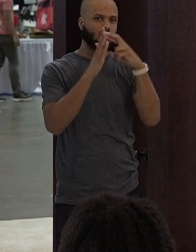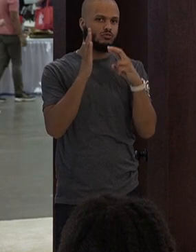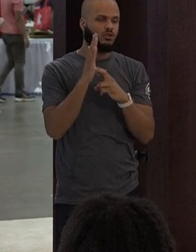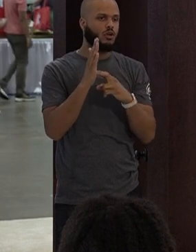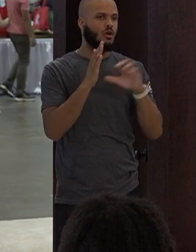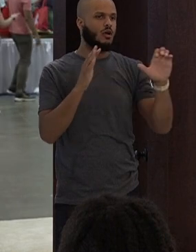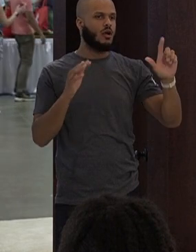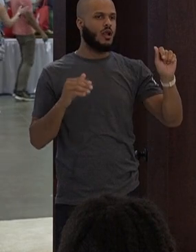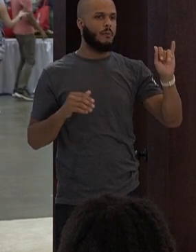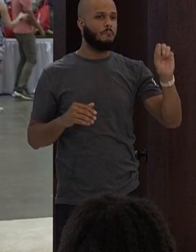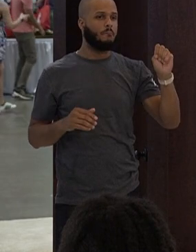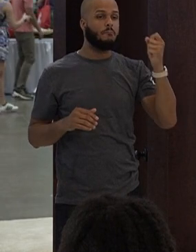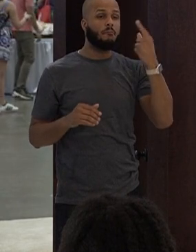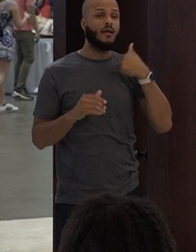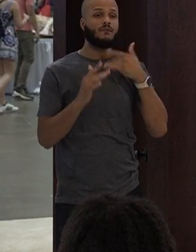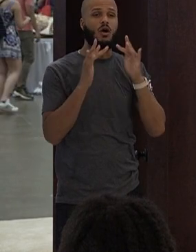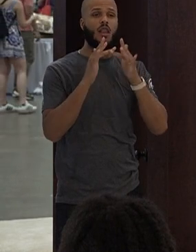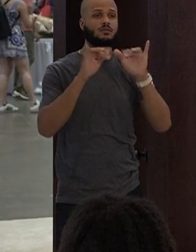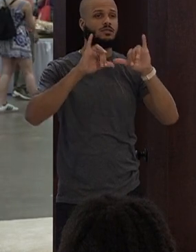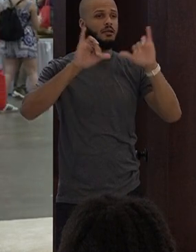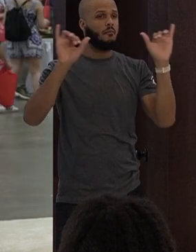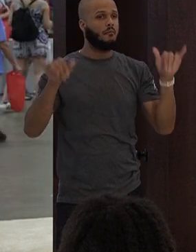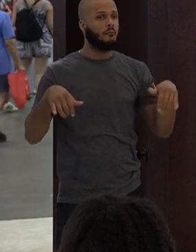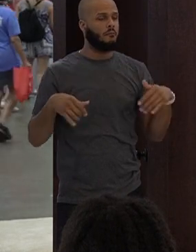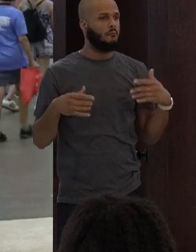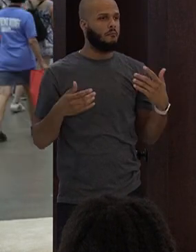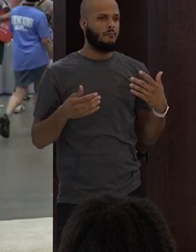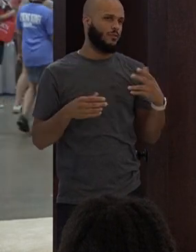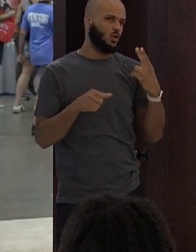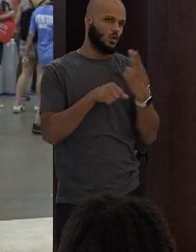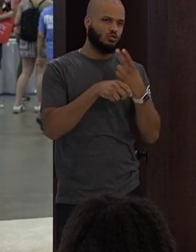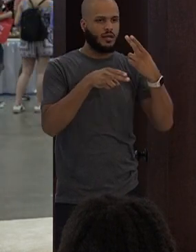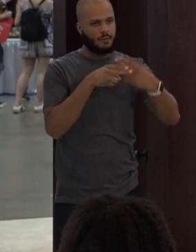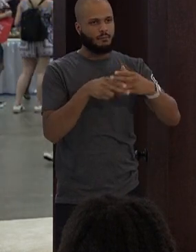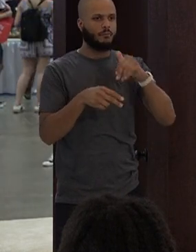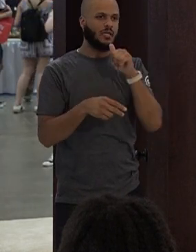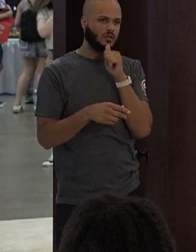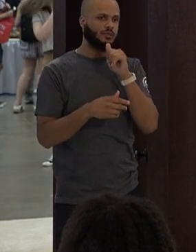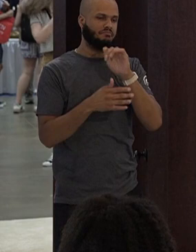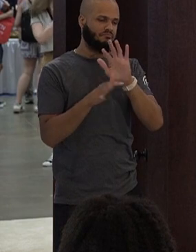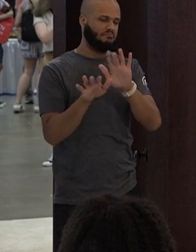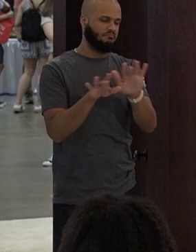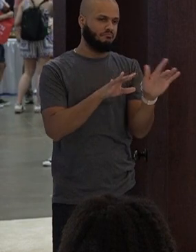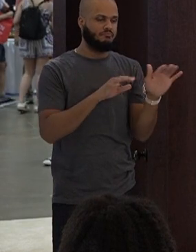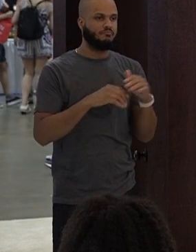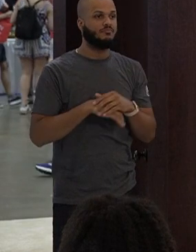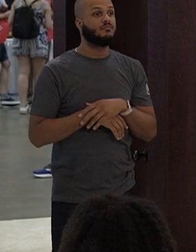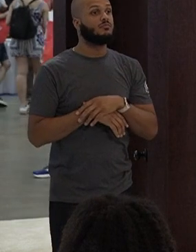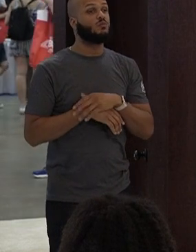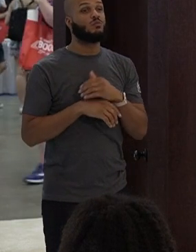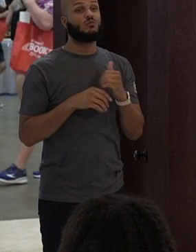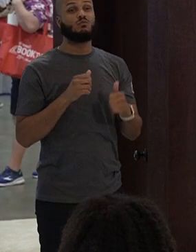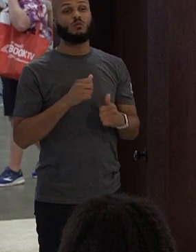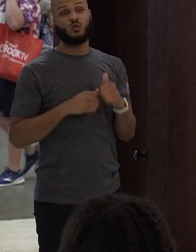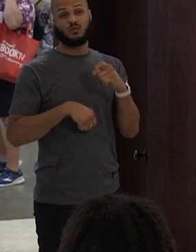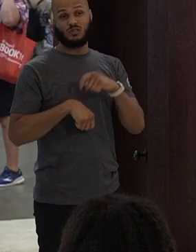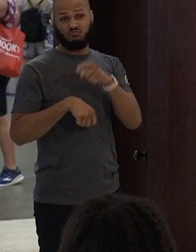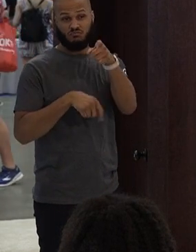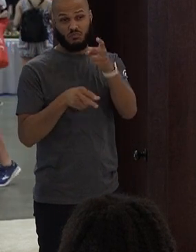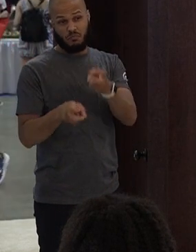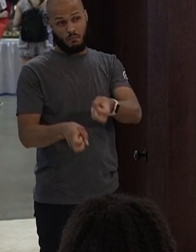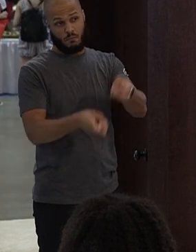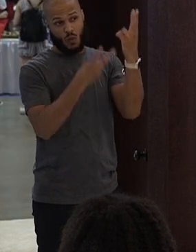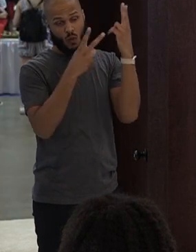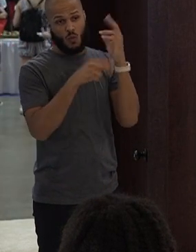claim. There's an online system, you know, username, password, that kind of thing. You set it up. And in most cases, you can upload your